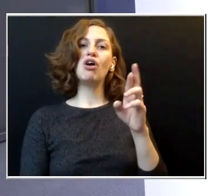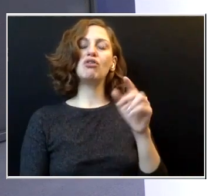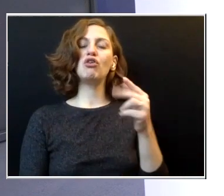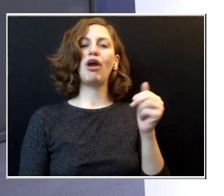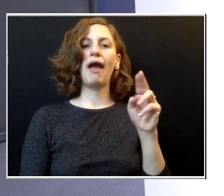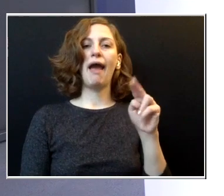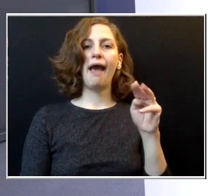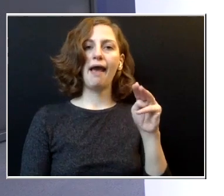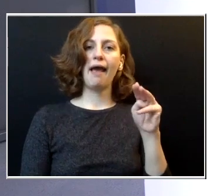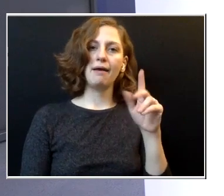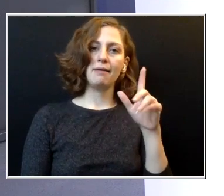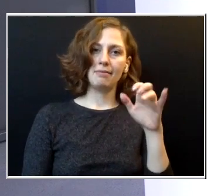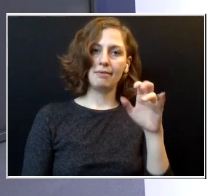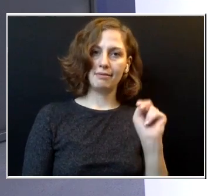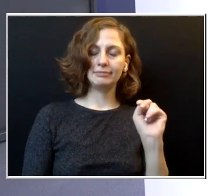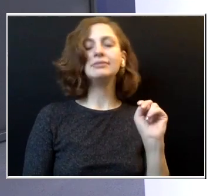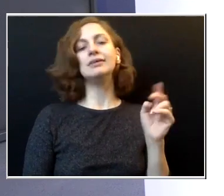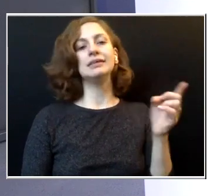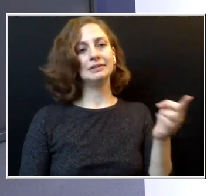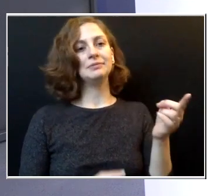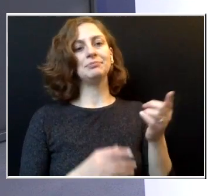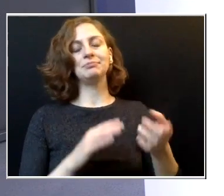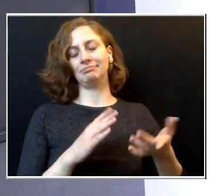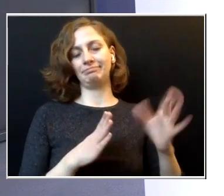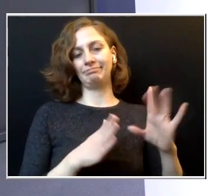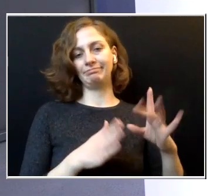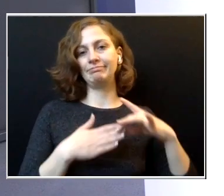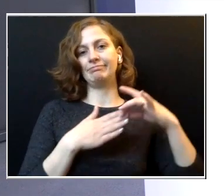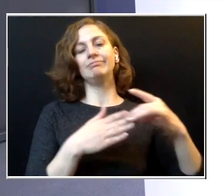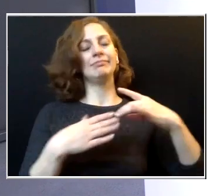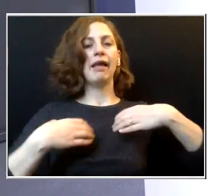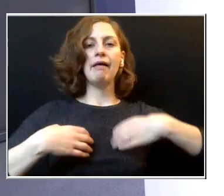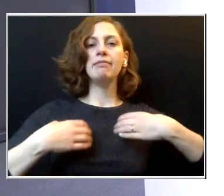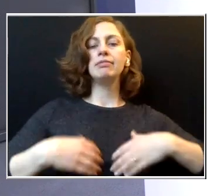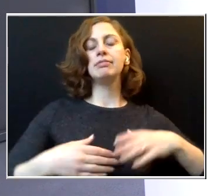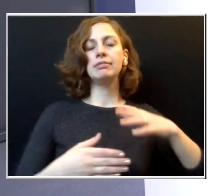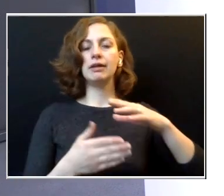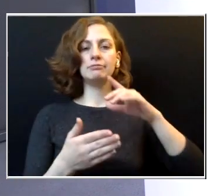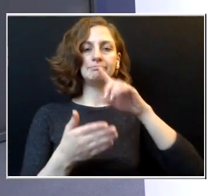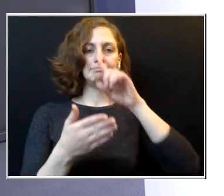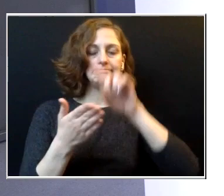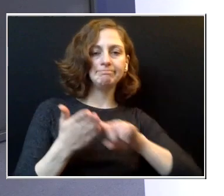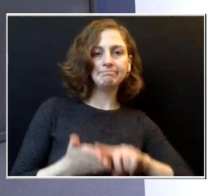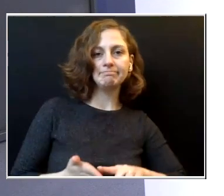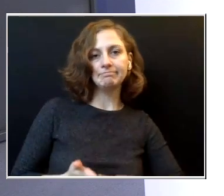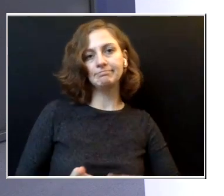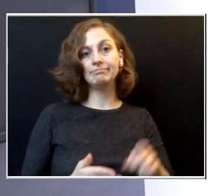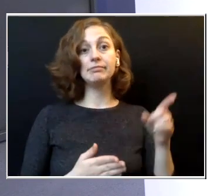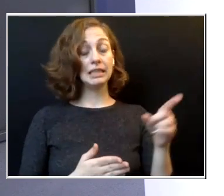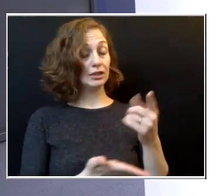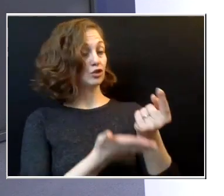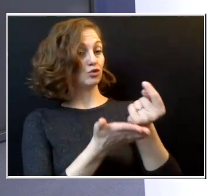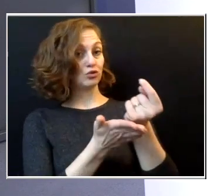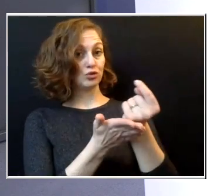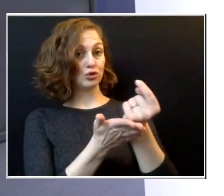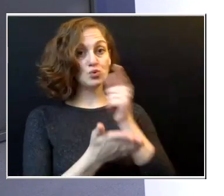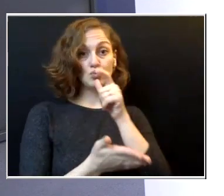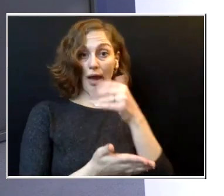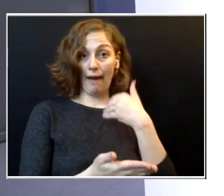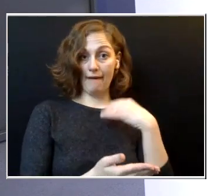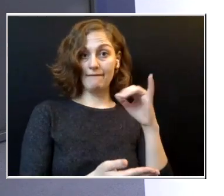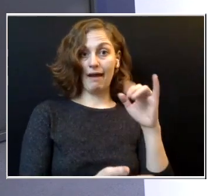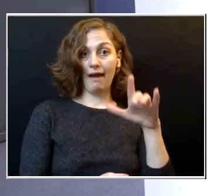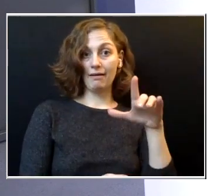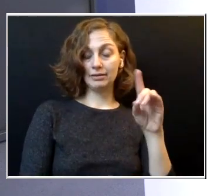treating patients with this disease, but also improving ways to improve detection and therapies. Good